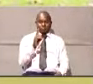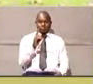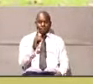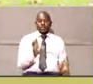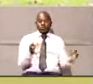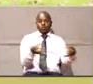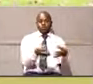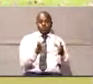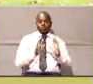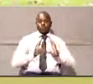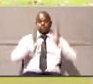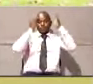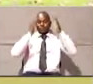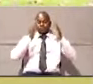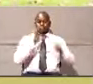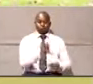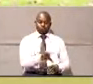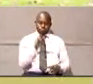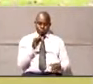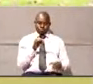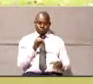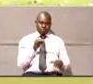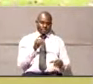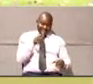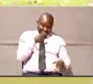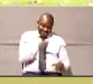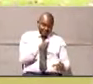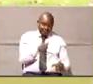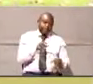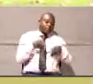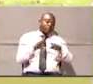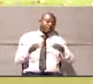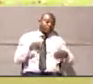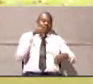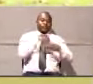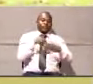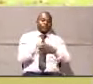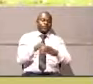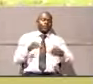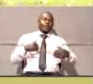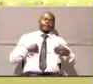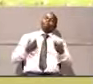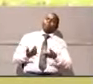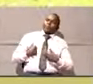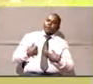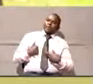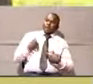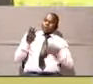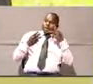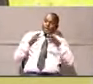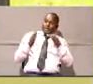So which means the one, how they arrive at it, is how they vote inside there. Now I'm already worried. What for?